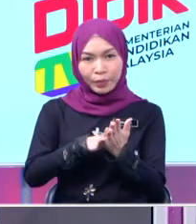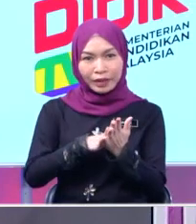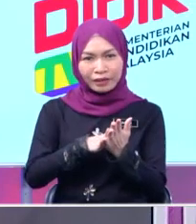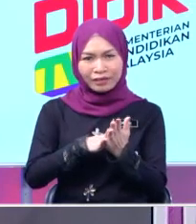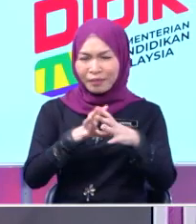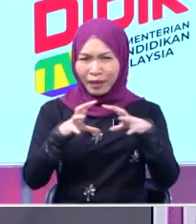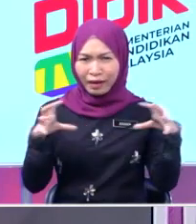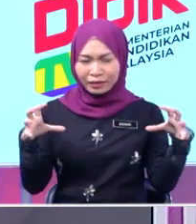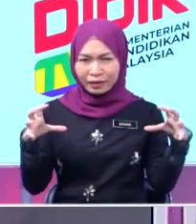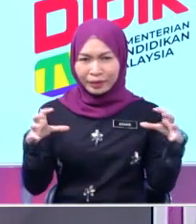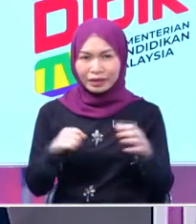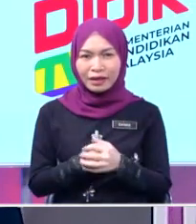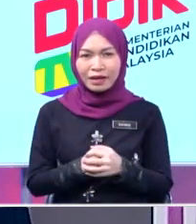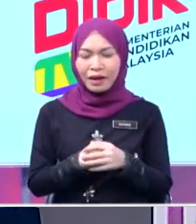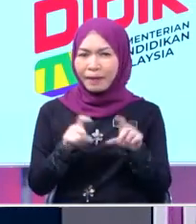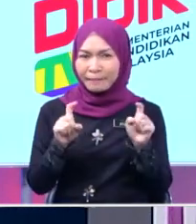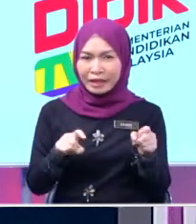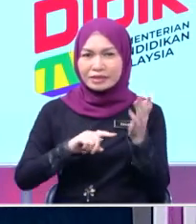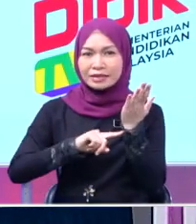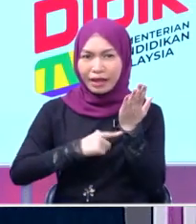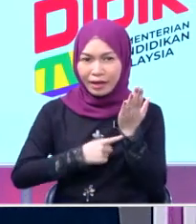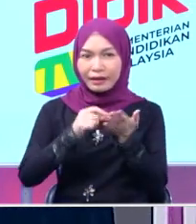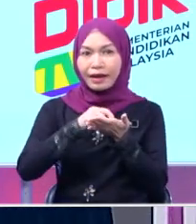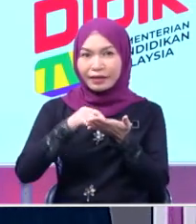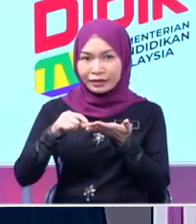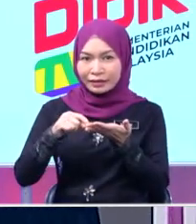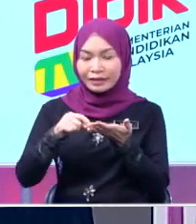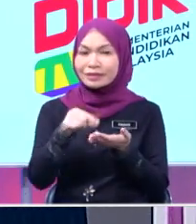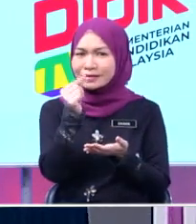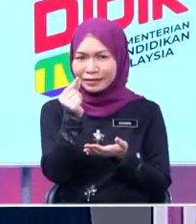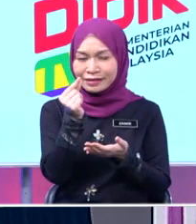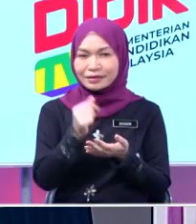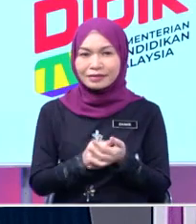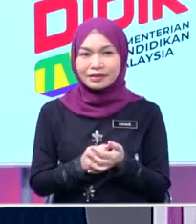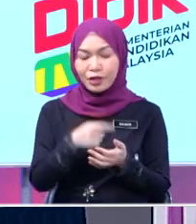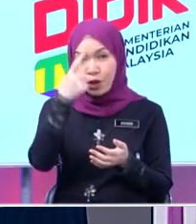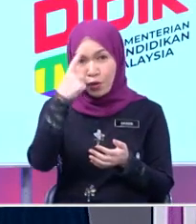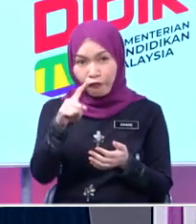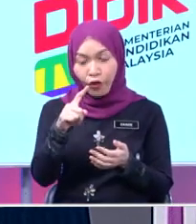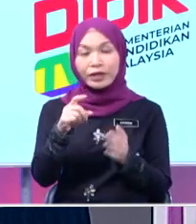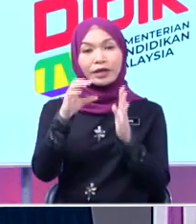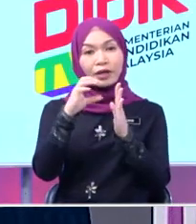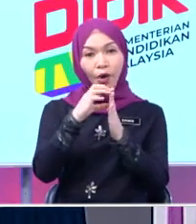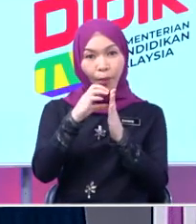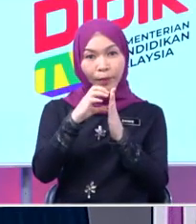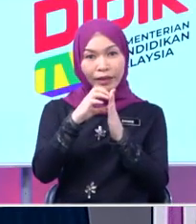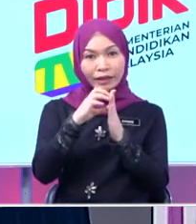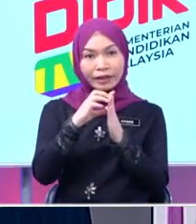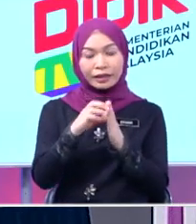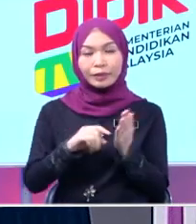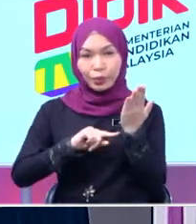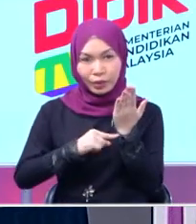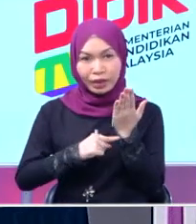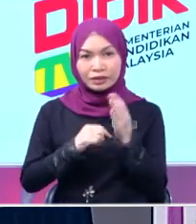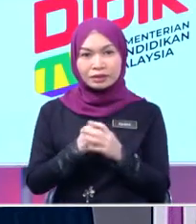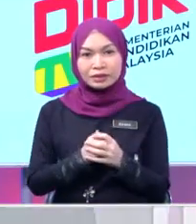start writing your opening paragraph. All right, RC, do you want to try the question? Which